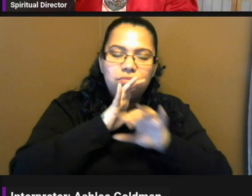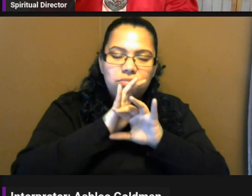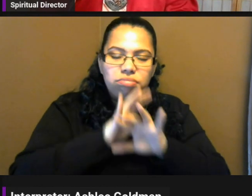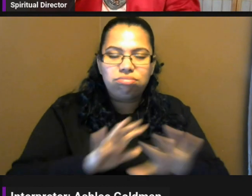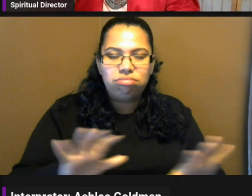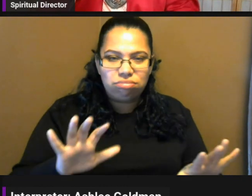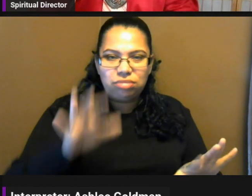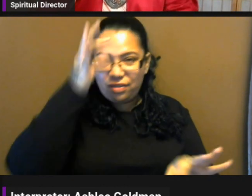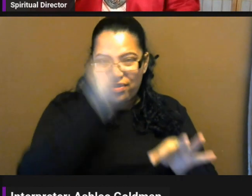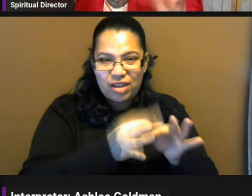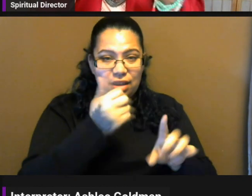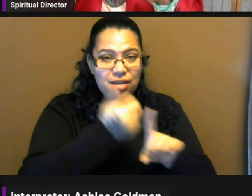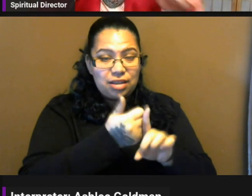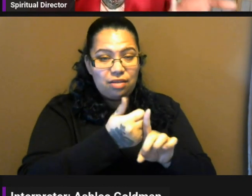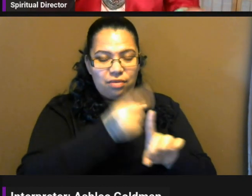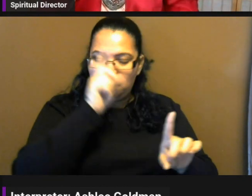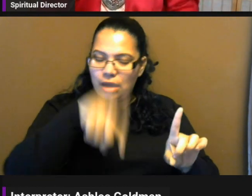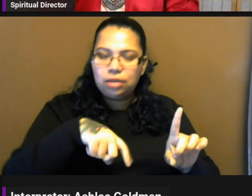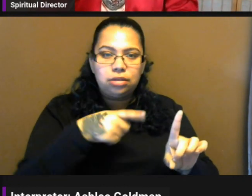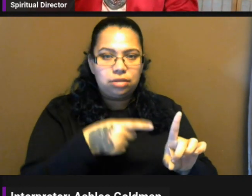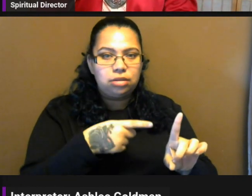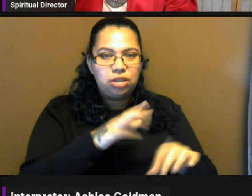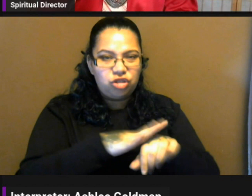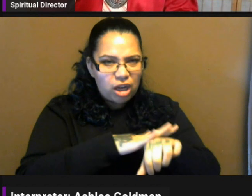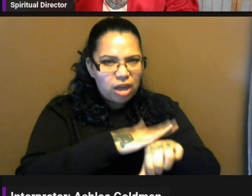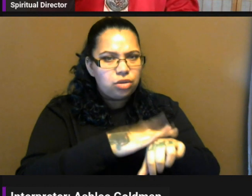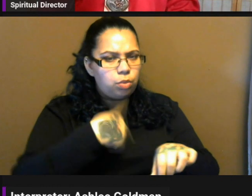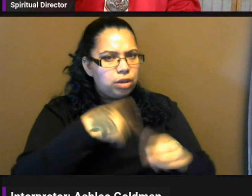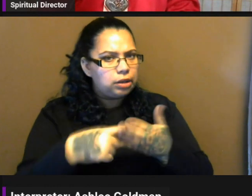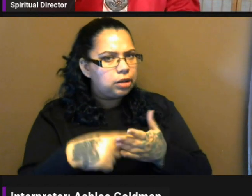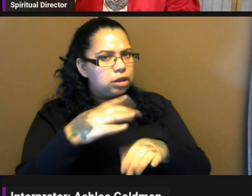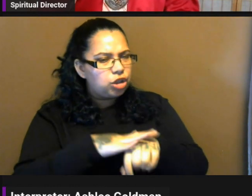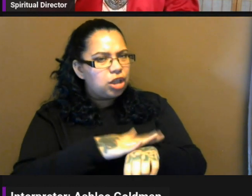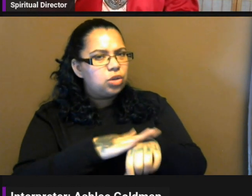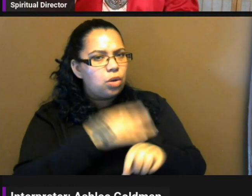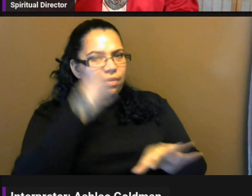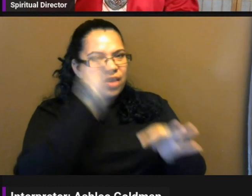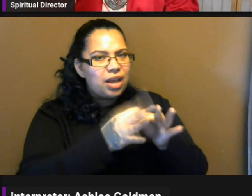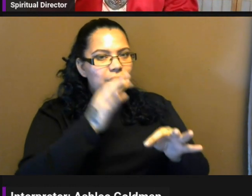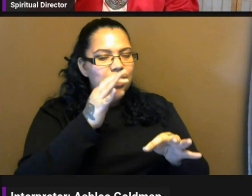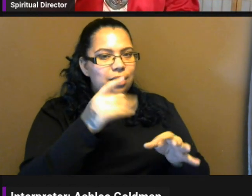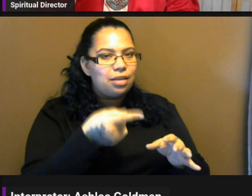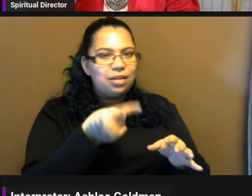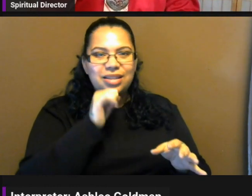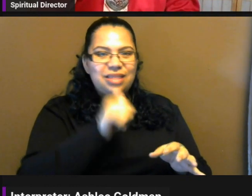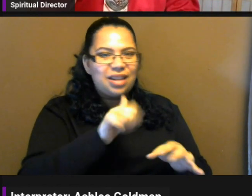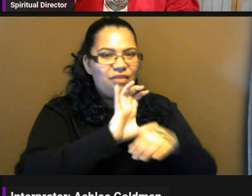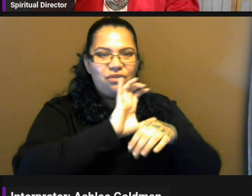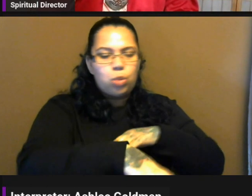must be, because it's what we're talking about, gentle. Faith is not a thing of